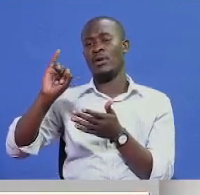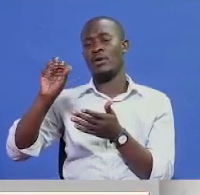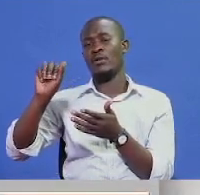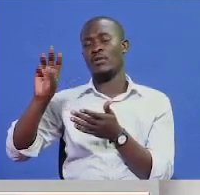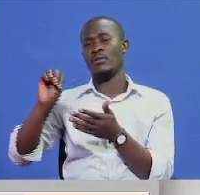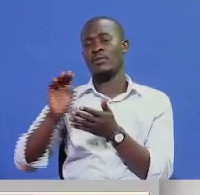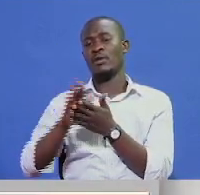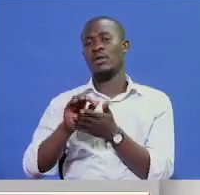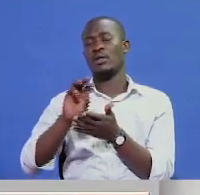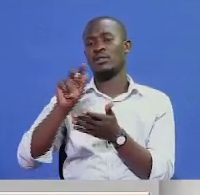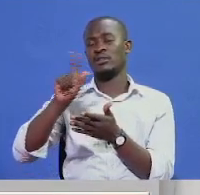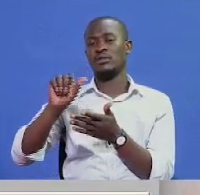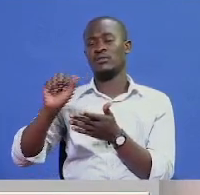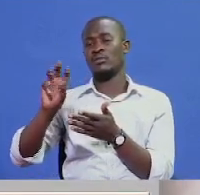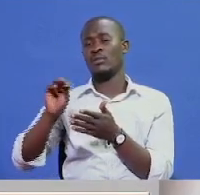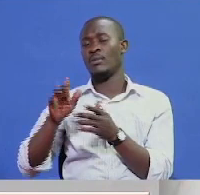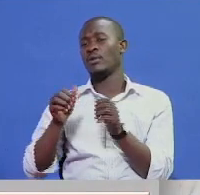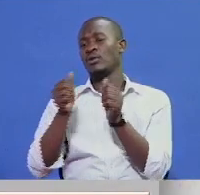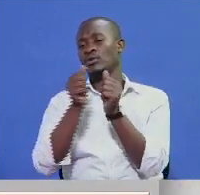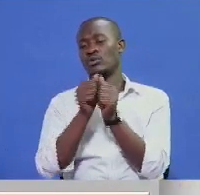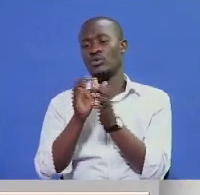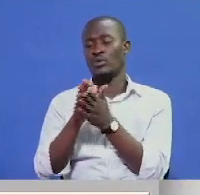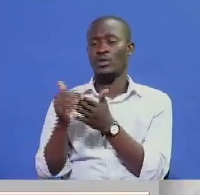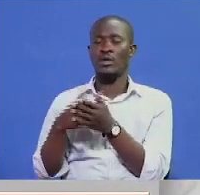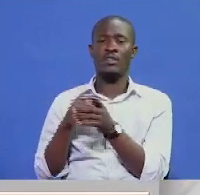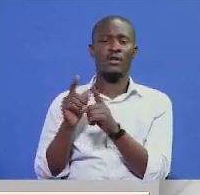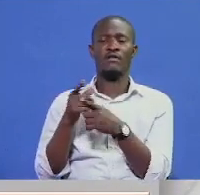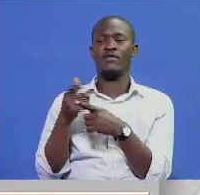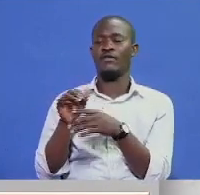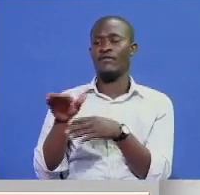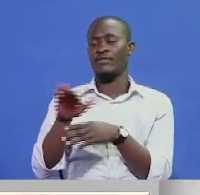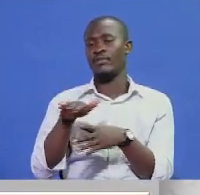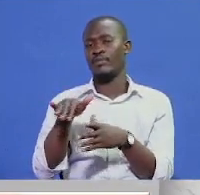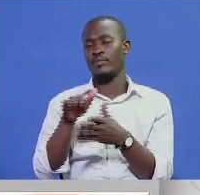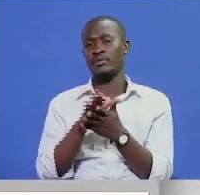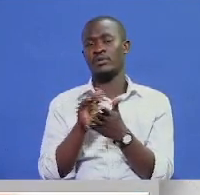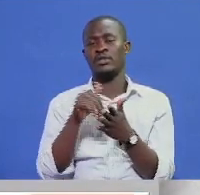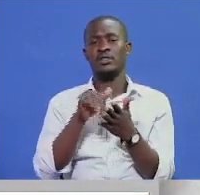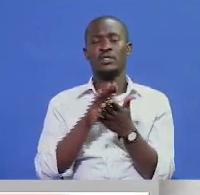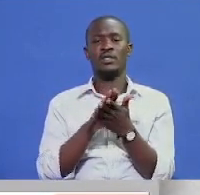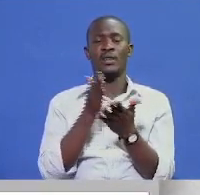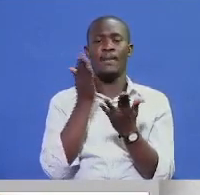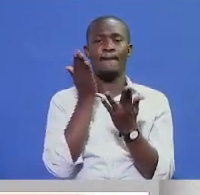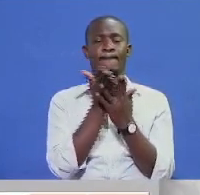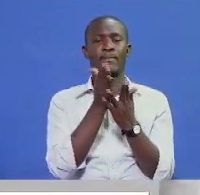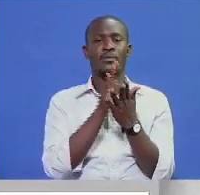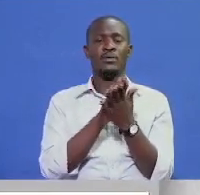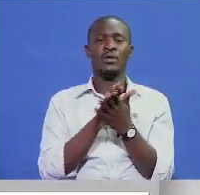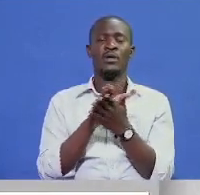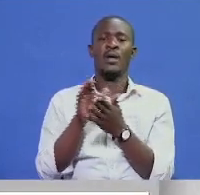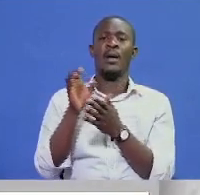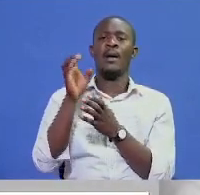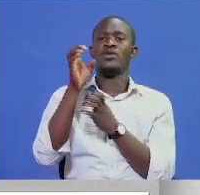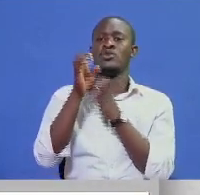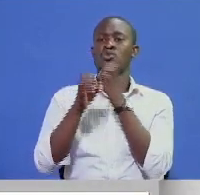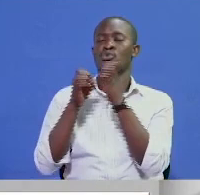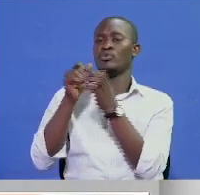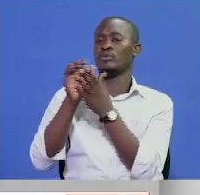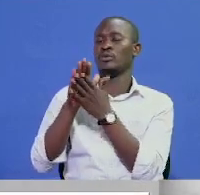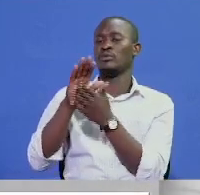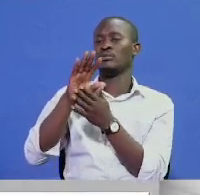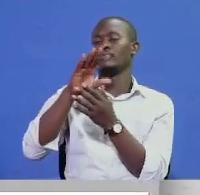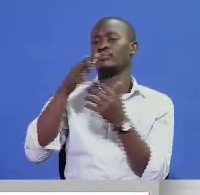Swaziland na Zambia, pamoja na mabara tofauti kama Mashariki ya Kati, Ulaya na